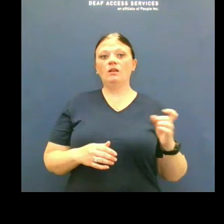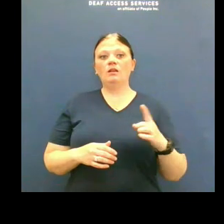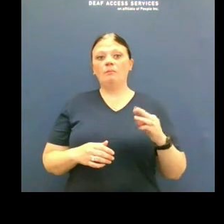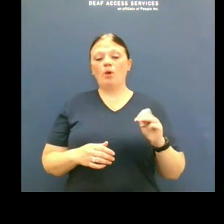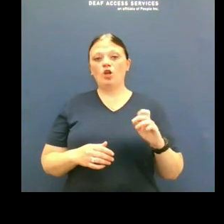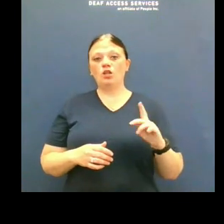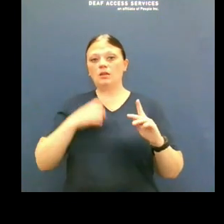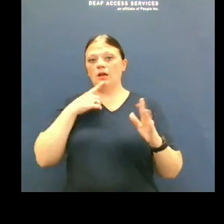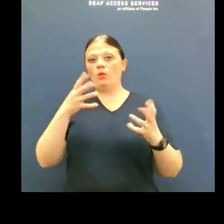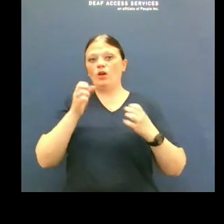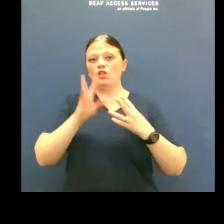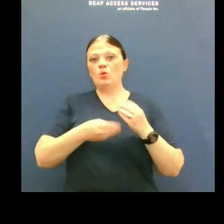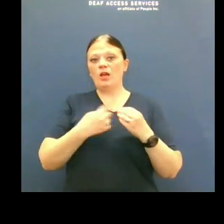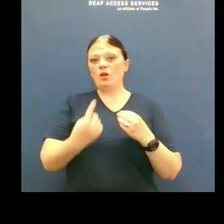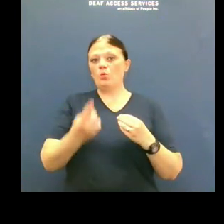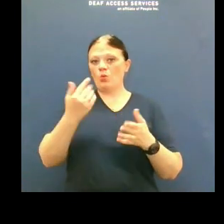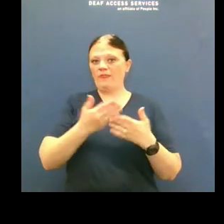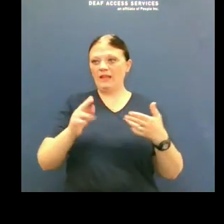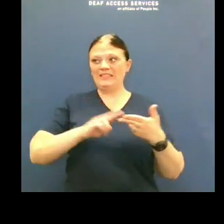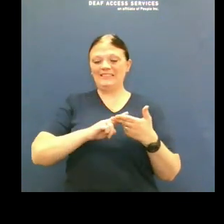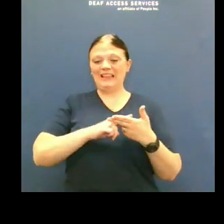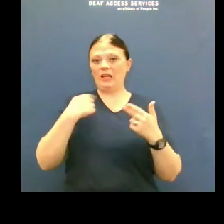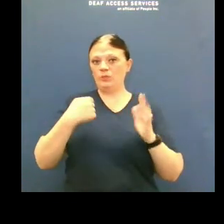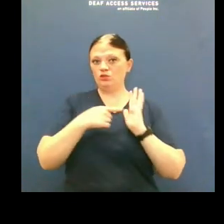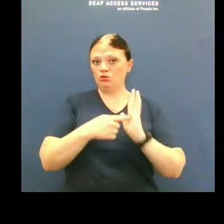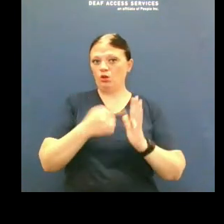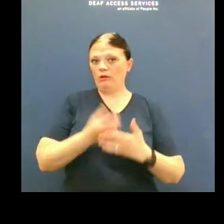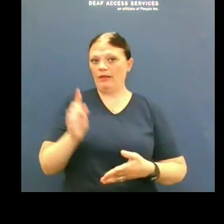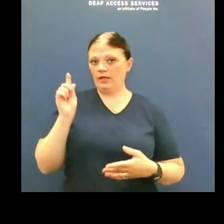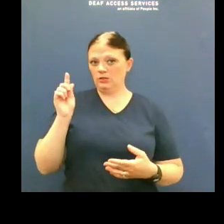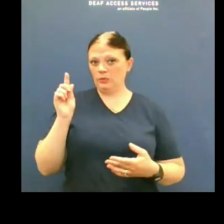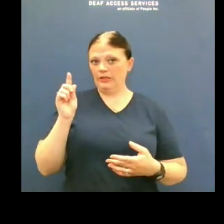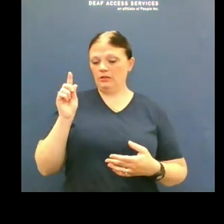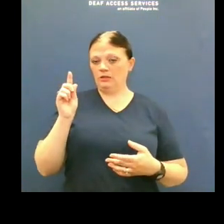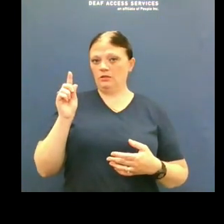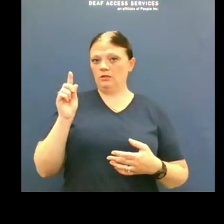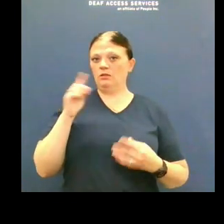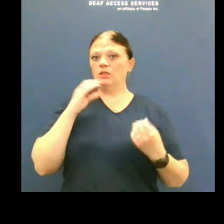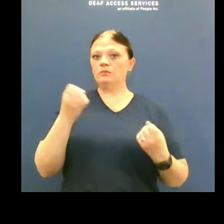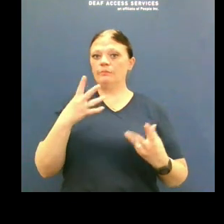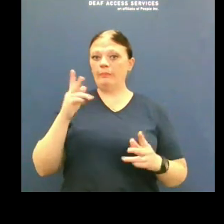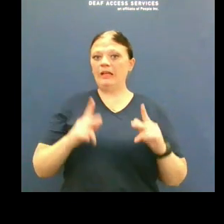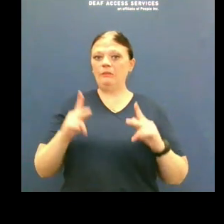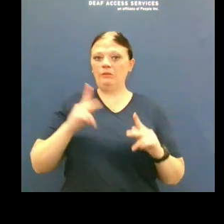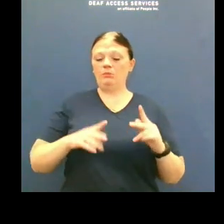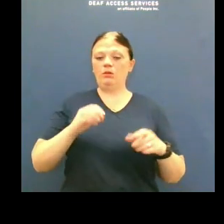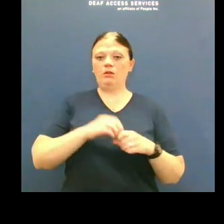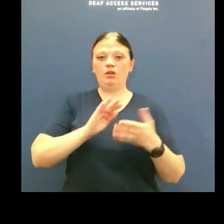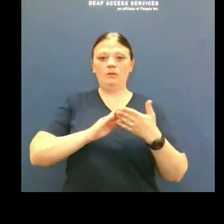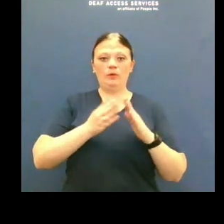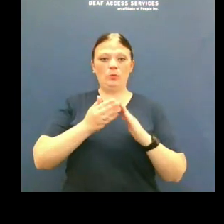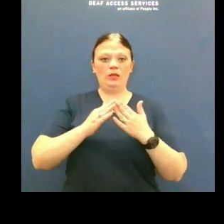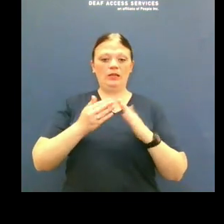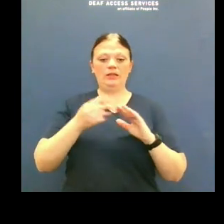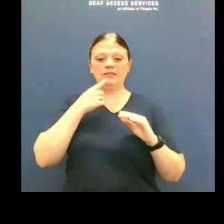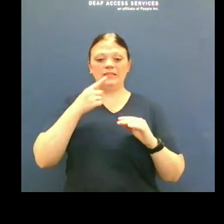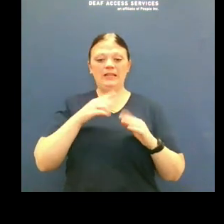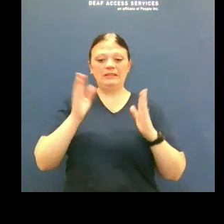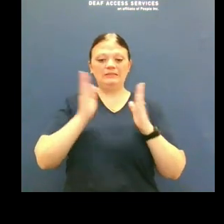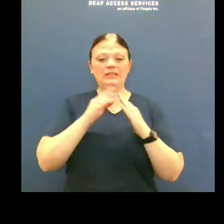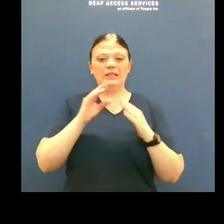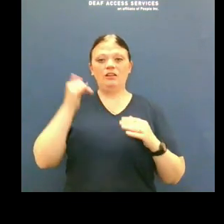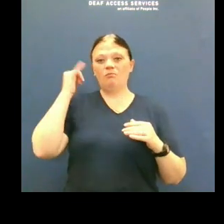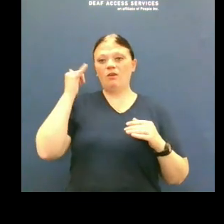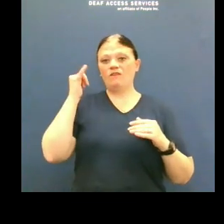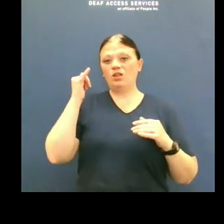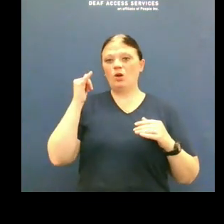one thing that this slide, and we showed it last week, revealed is there's a number of individuals in the community who were saying that the city of Buffalo was